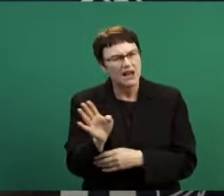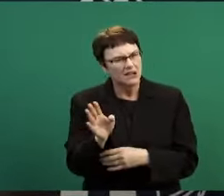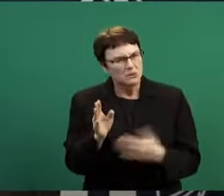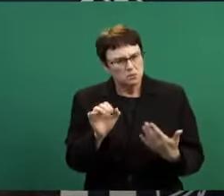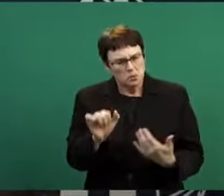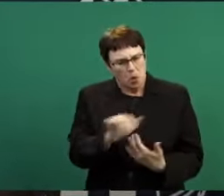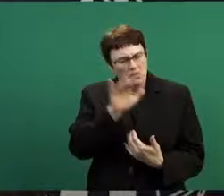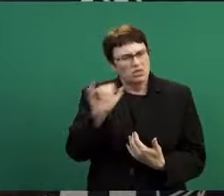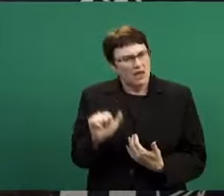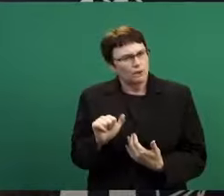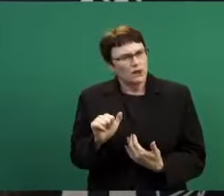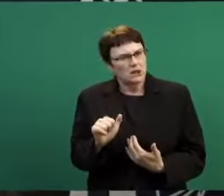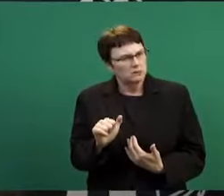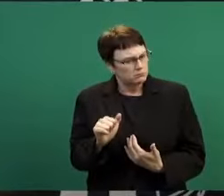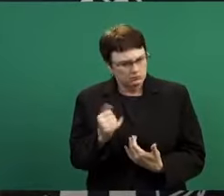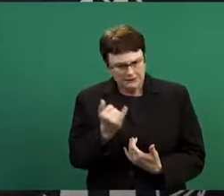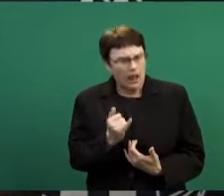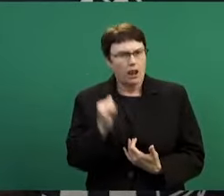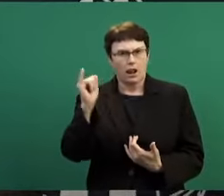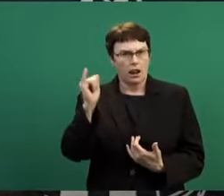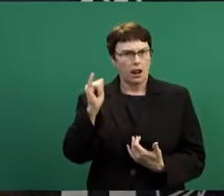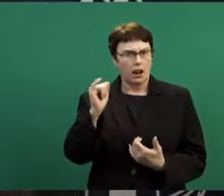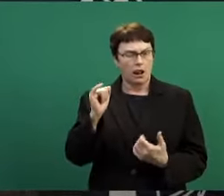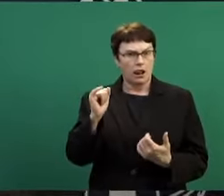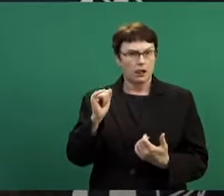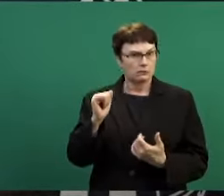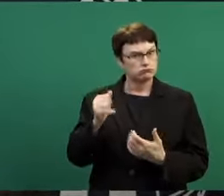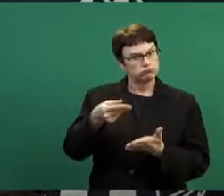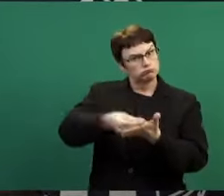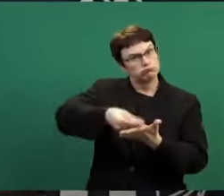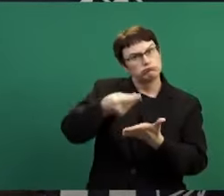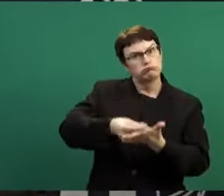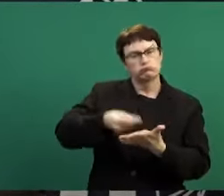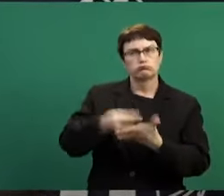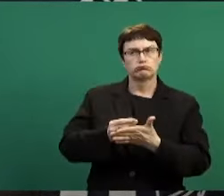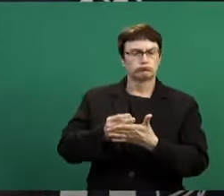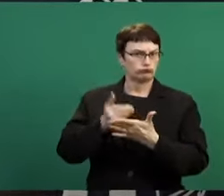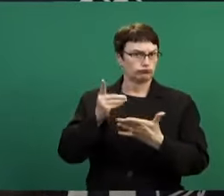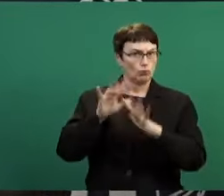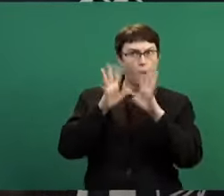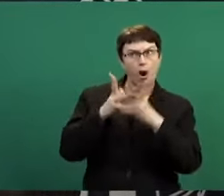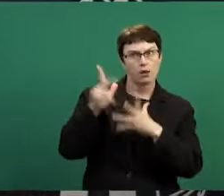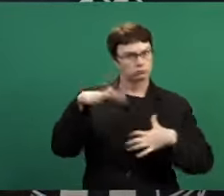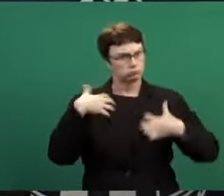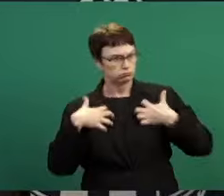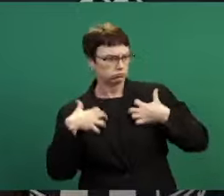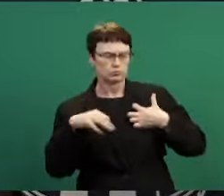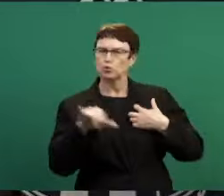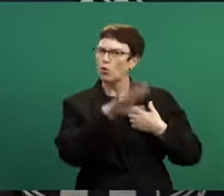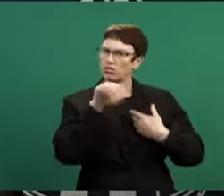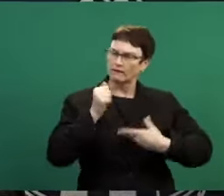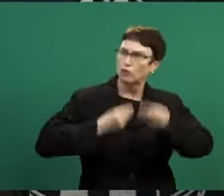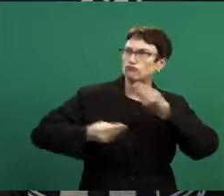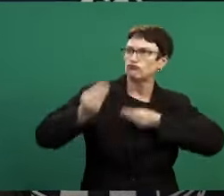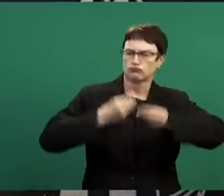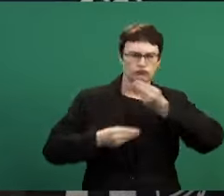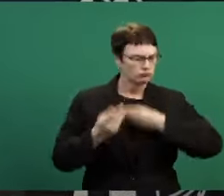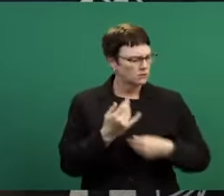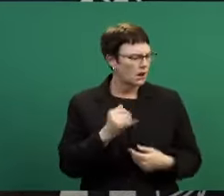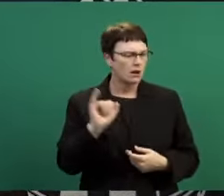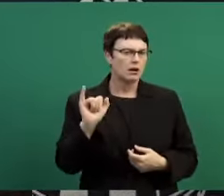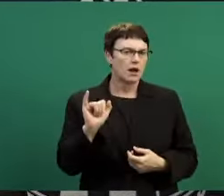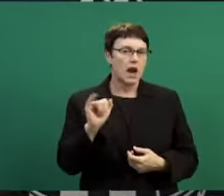remains a highly traded currency. We have a very deep capital markets, and relative to the size of the